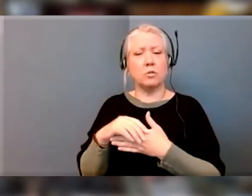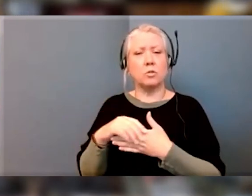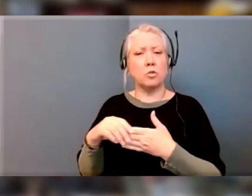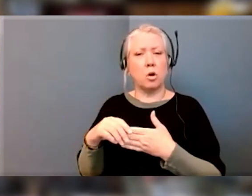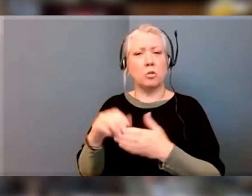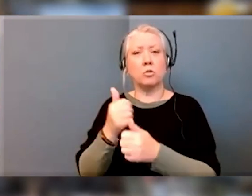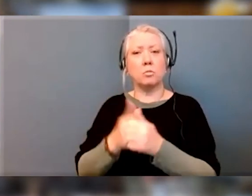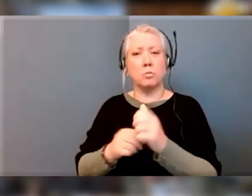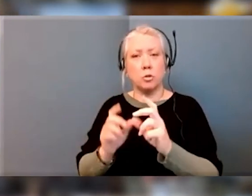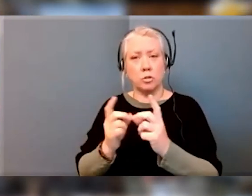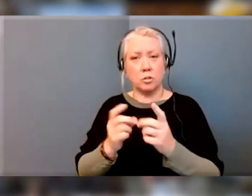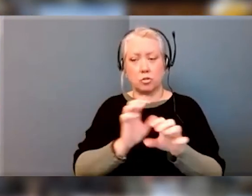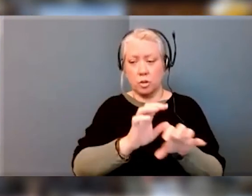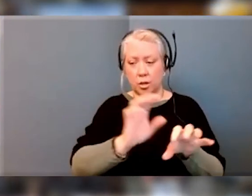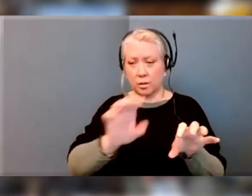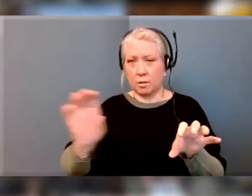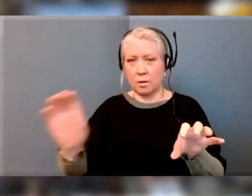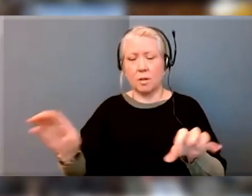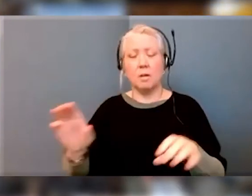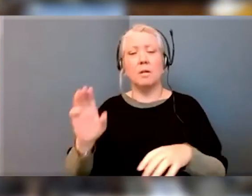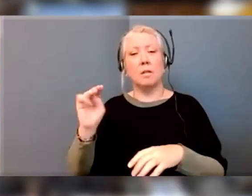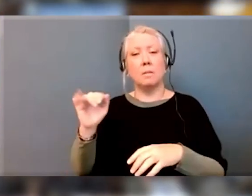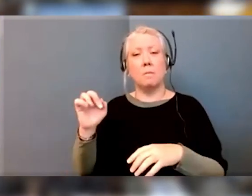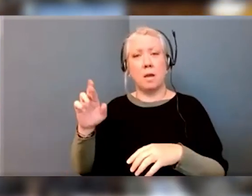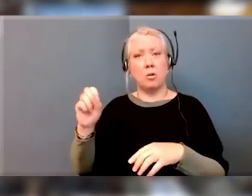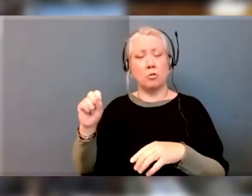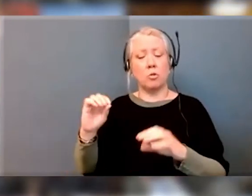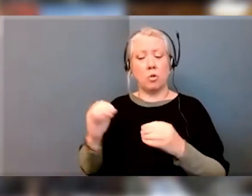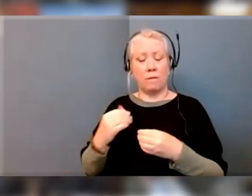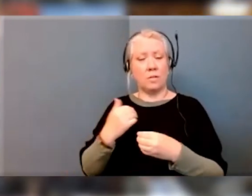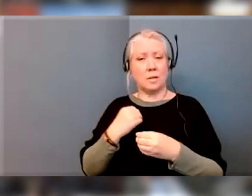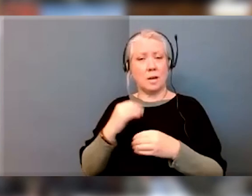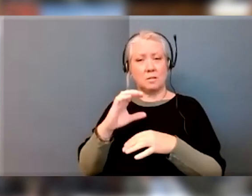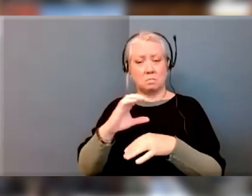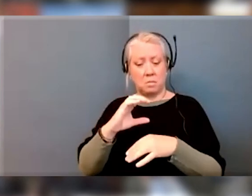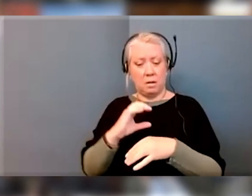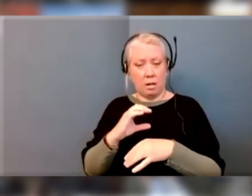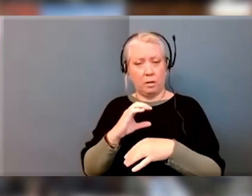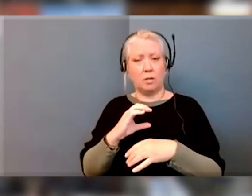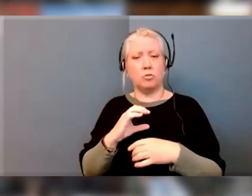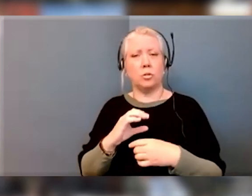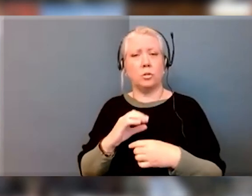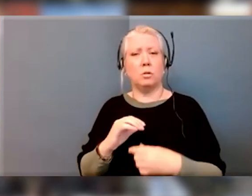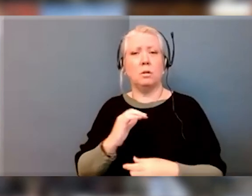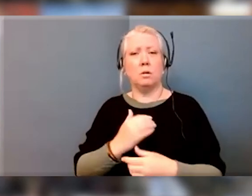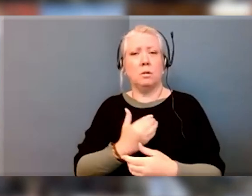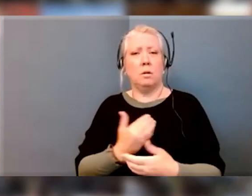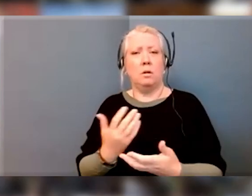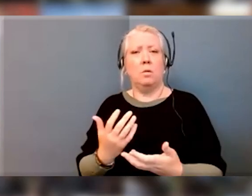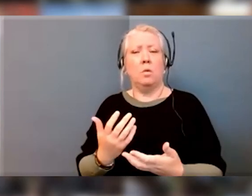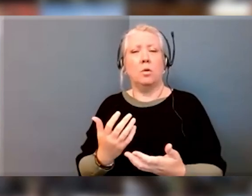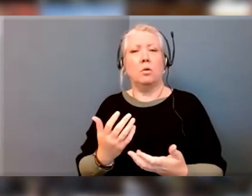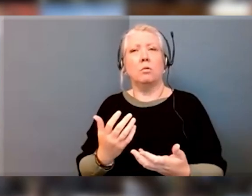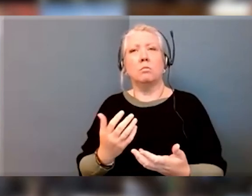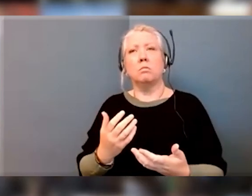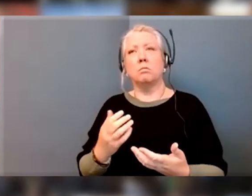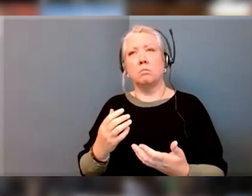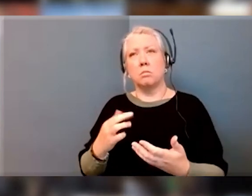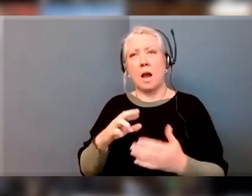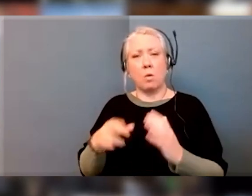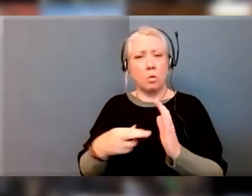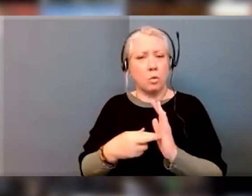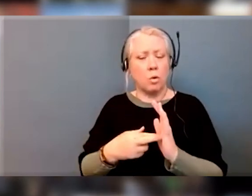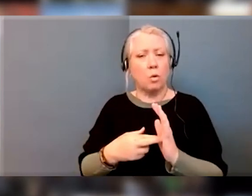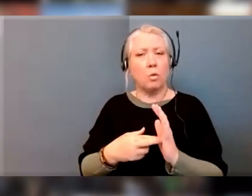then mayor's office has an allocation. And our role is to, if we could say 20